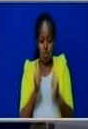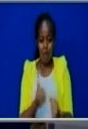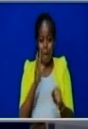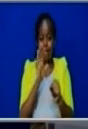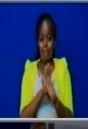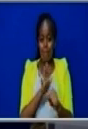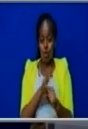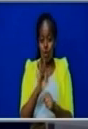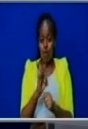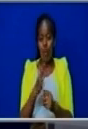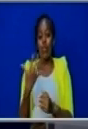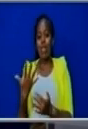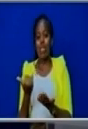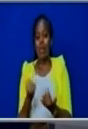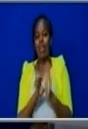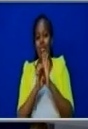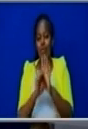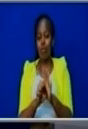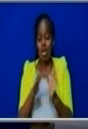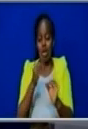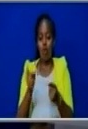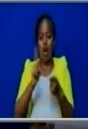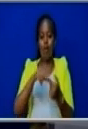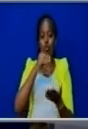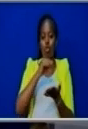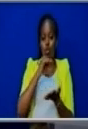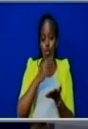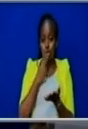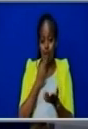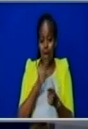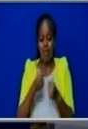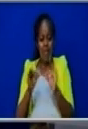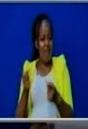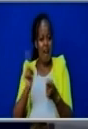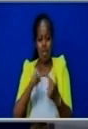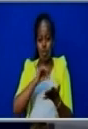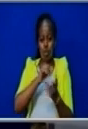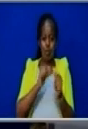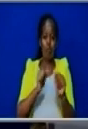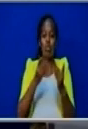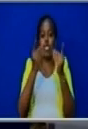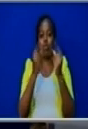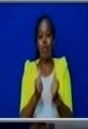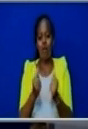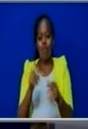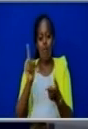Uh-huh. If you put sugar in It water, will dissolve in water. dissolves. Salt. Salt Mhm. dissolves in water. Yes.